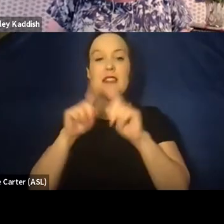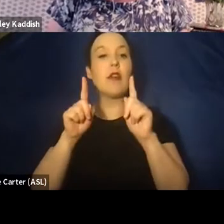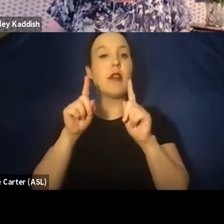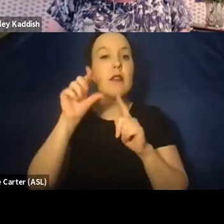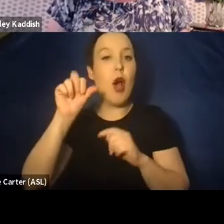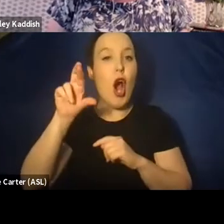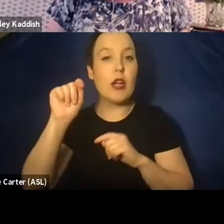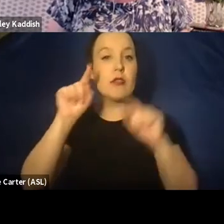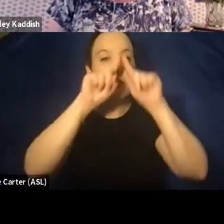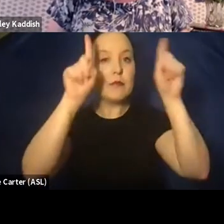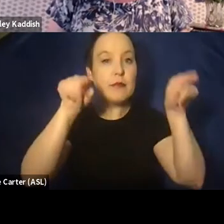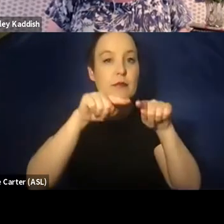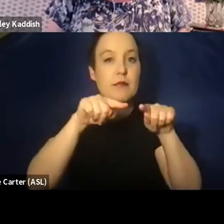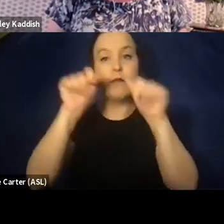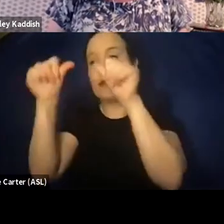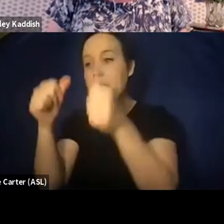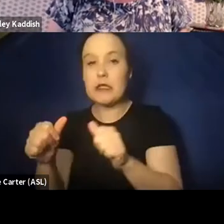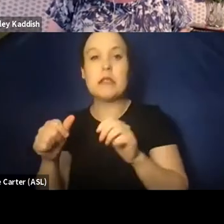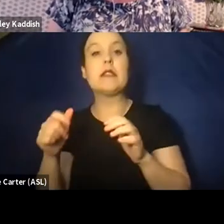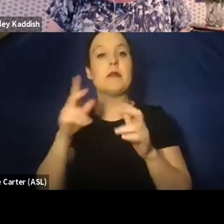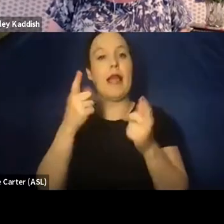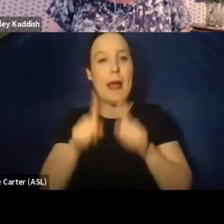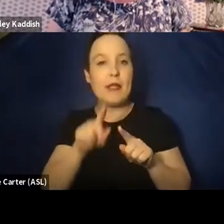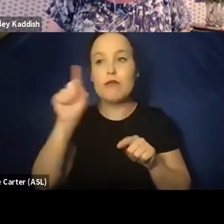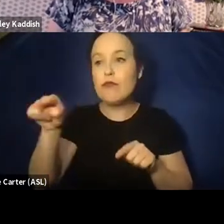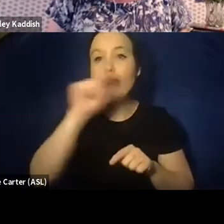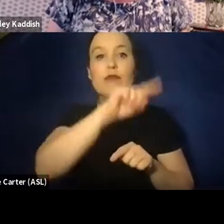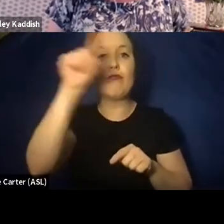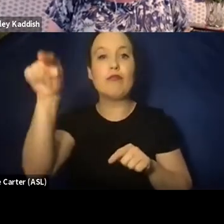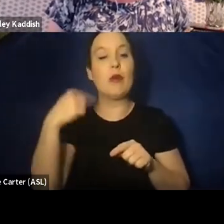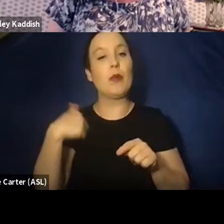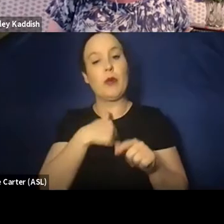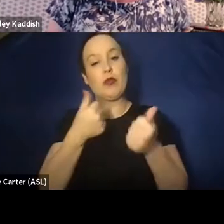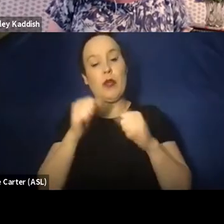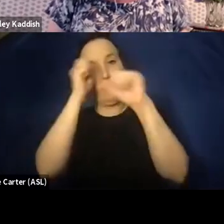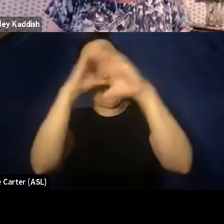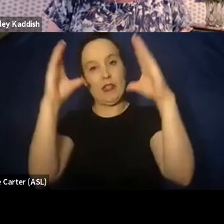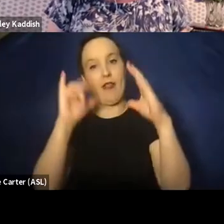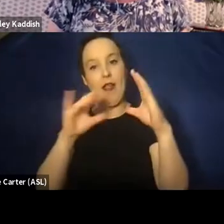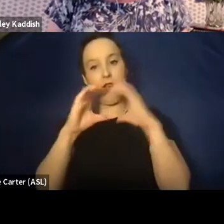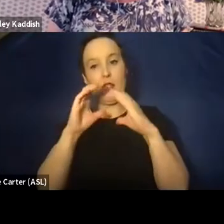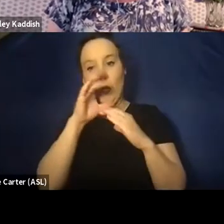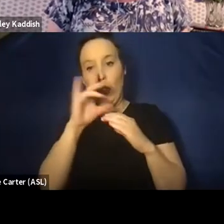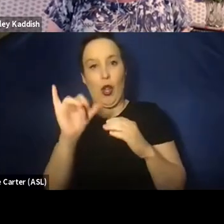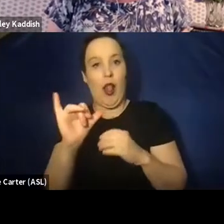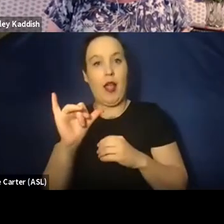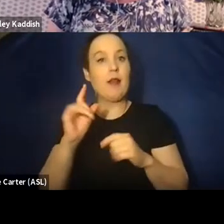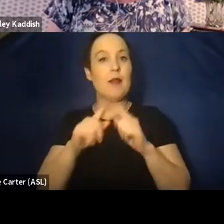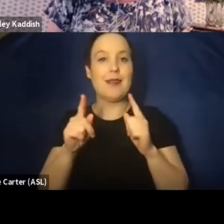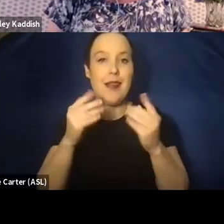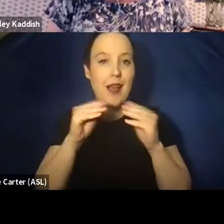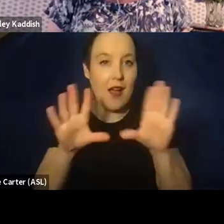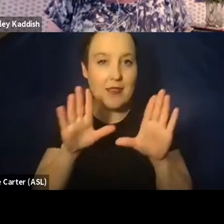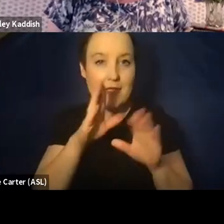we were thinking about what this conversation would be like. And then obviously we never got to do this.